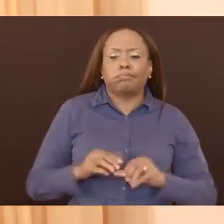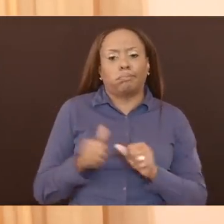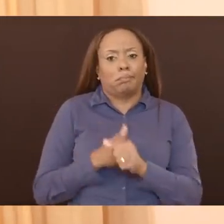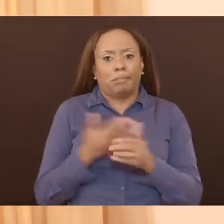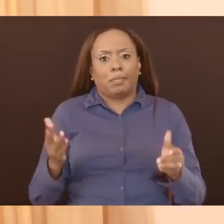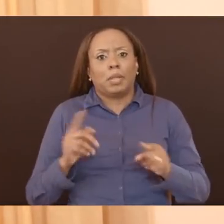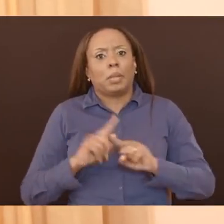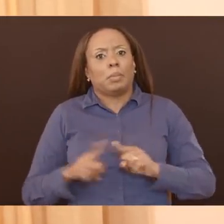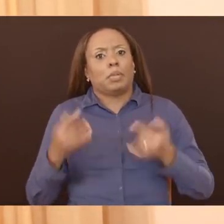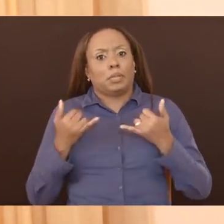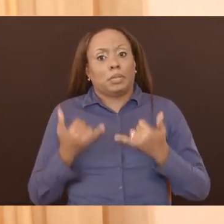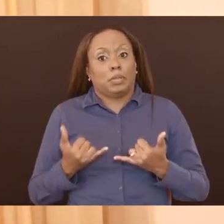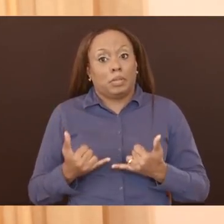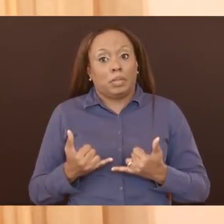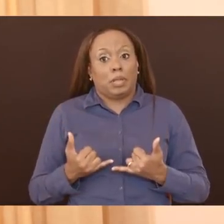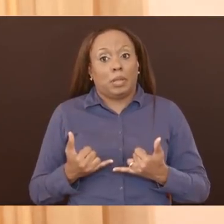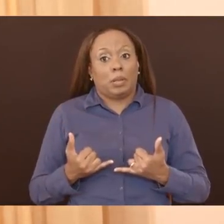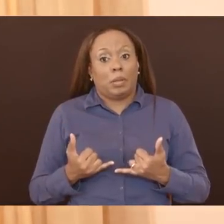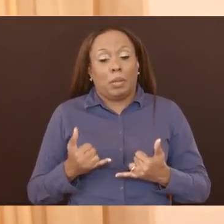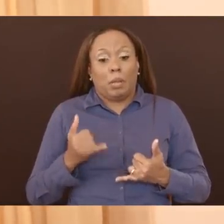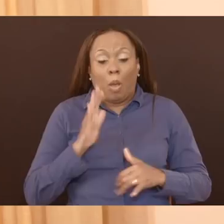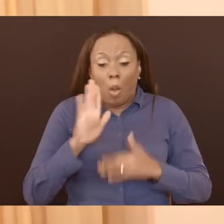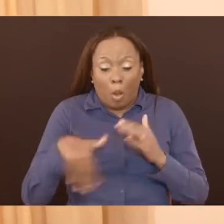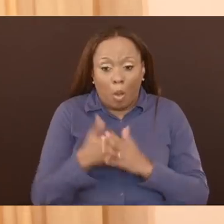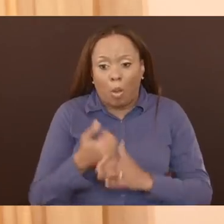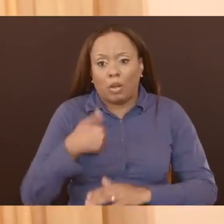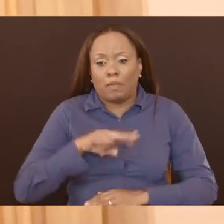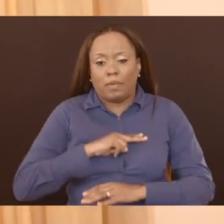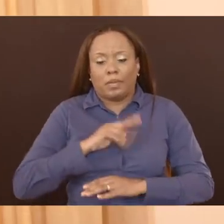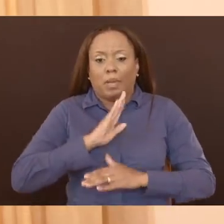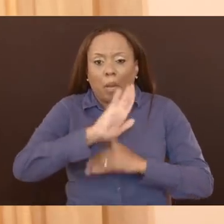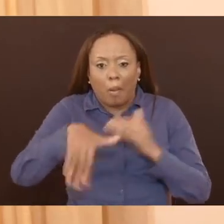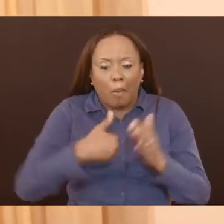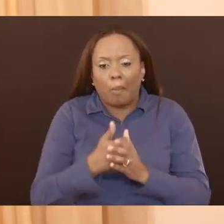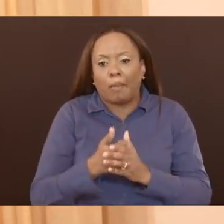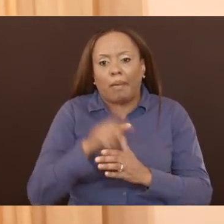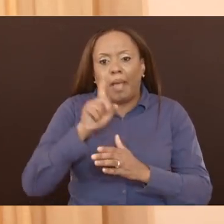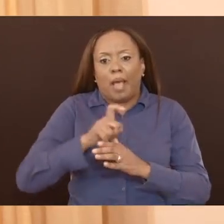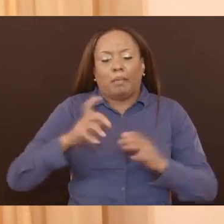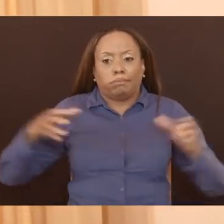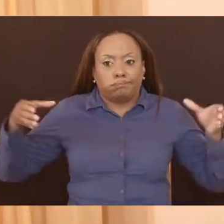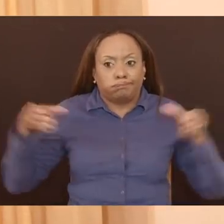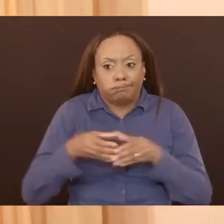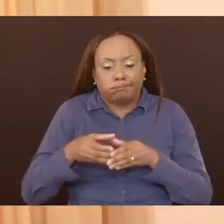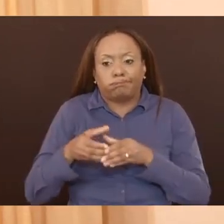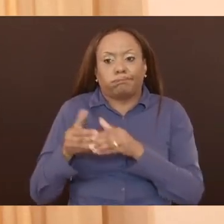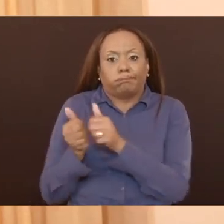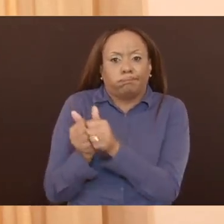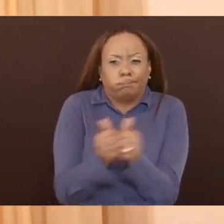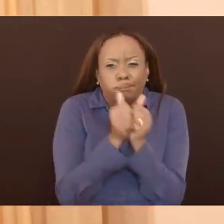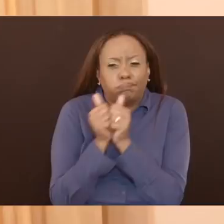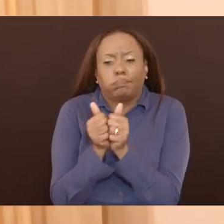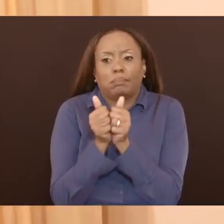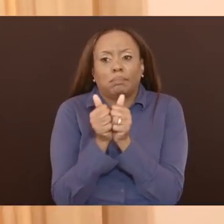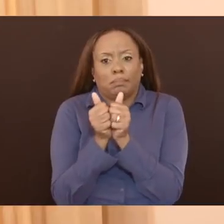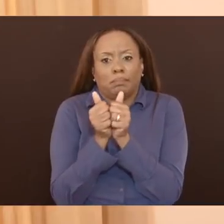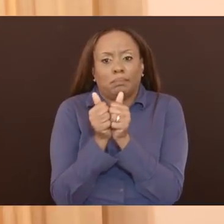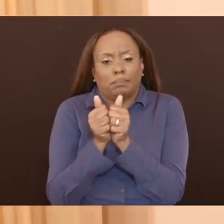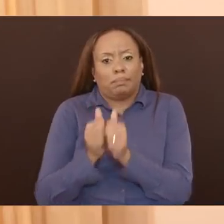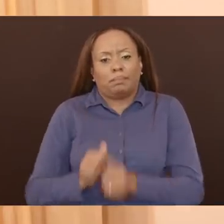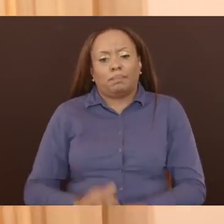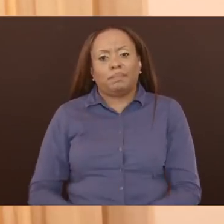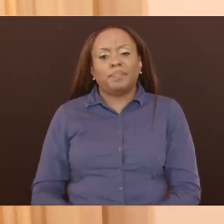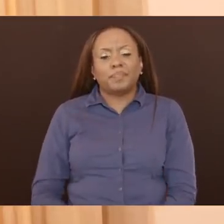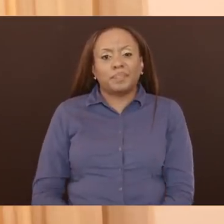battle now has to also be fought in the nooks and crannies and in the homes of this country. The evidence is very, very clear that